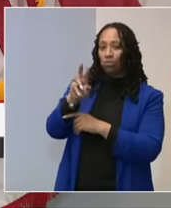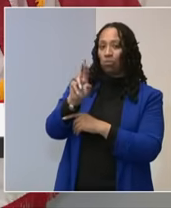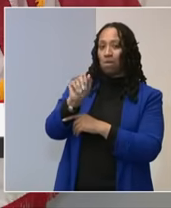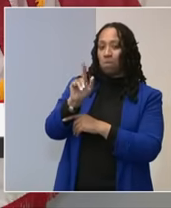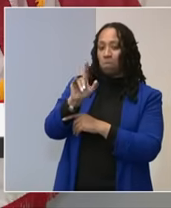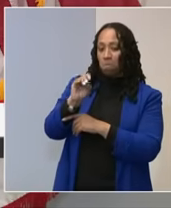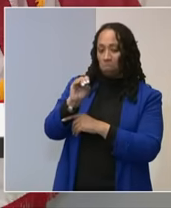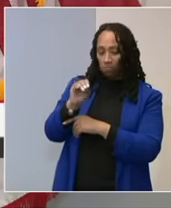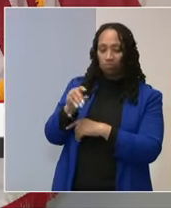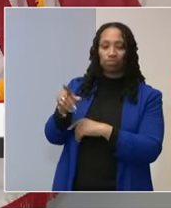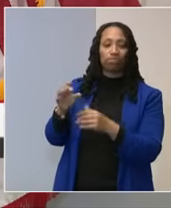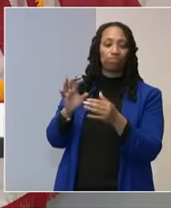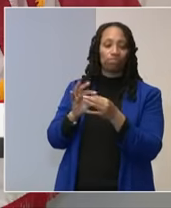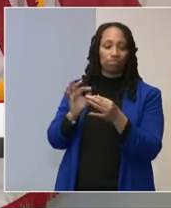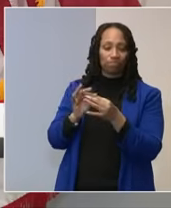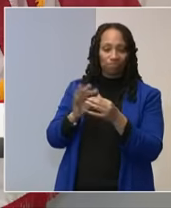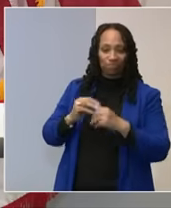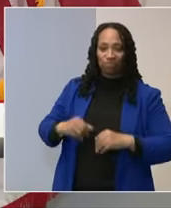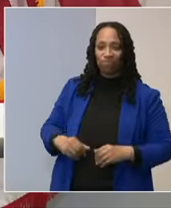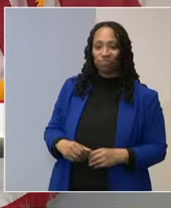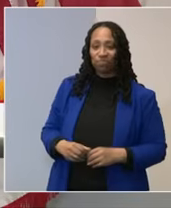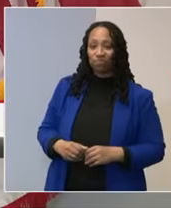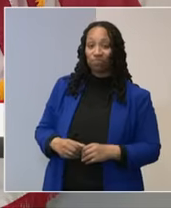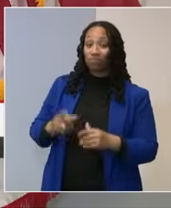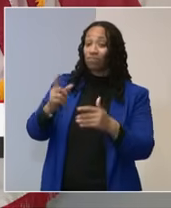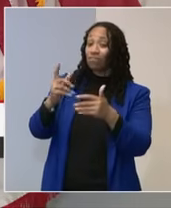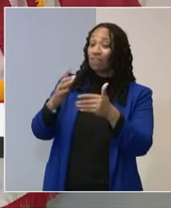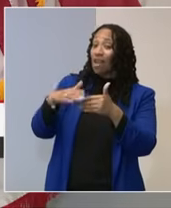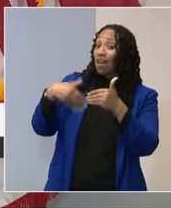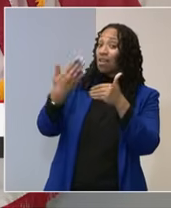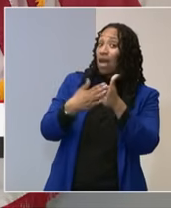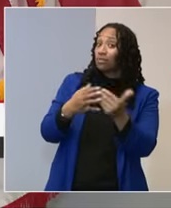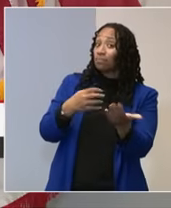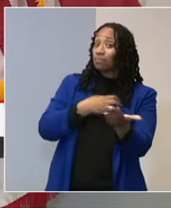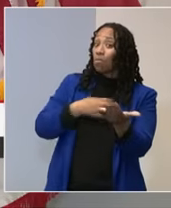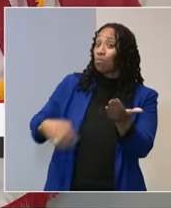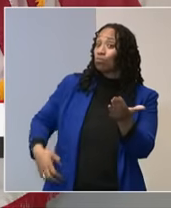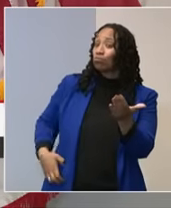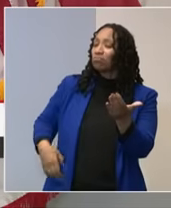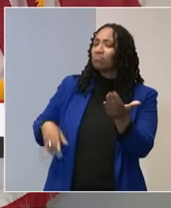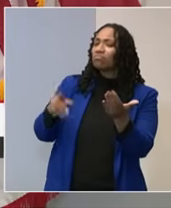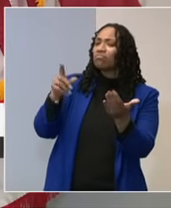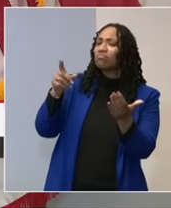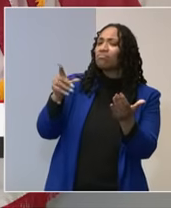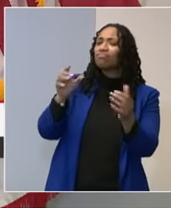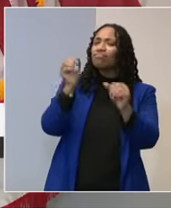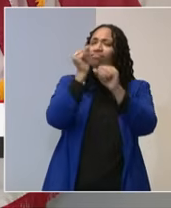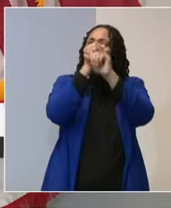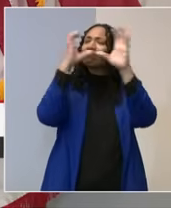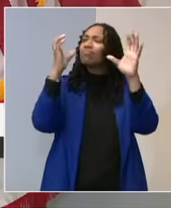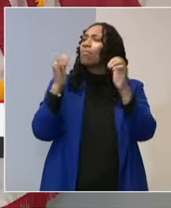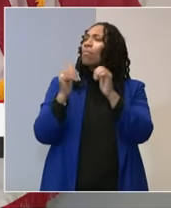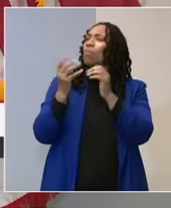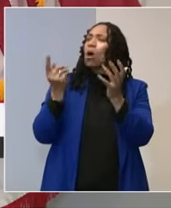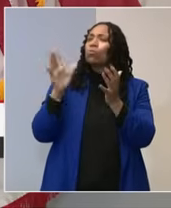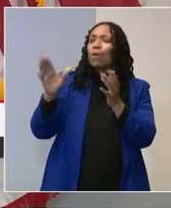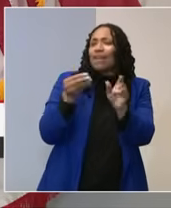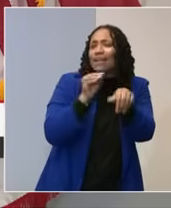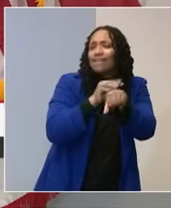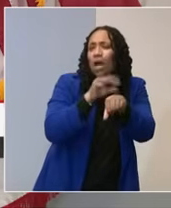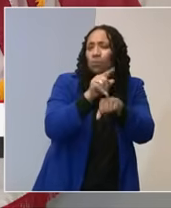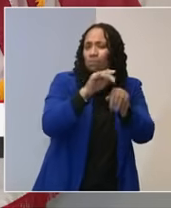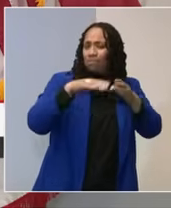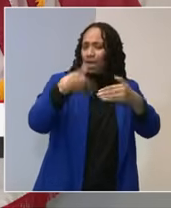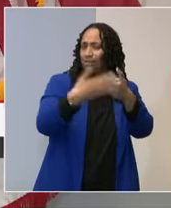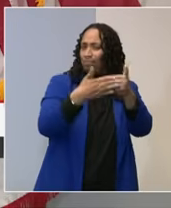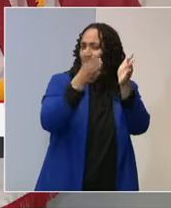your advice to your successor on threading that needle of advocating for the people of D.C. and dealing with